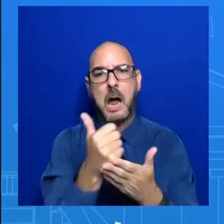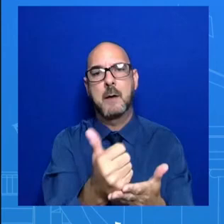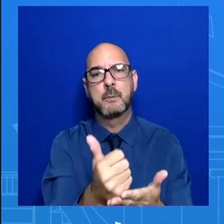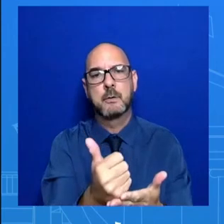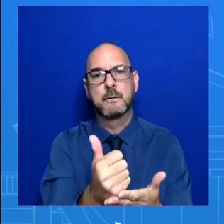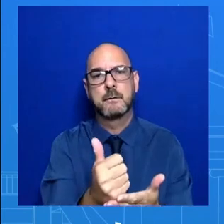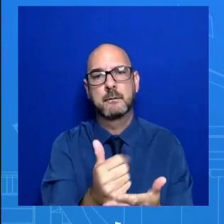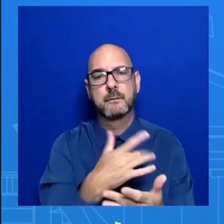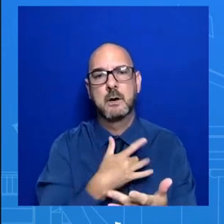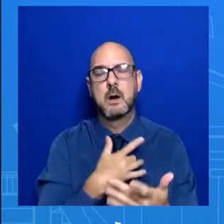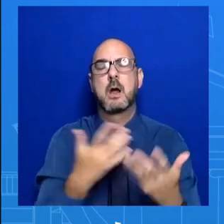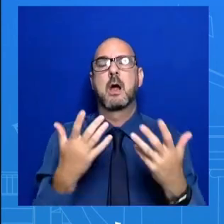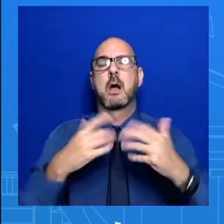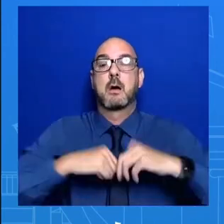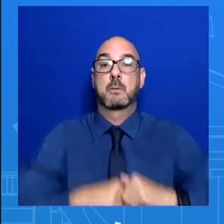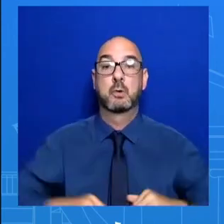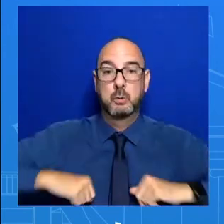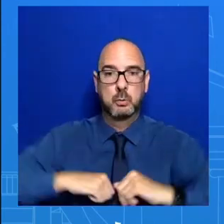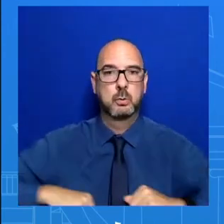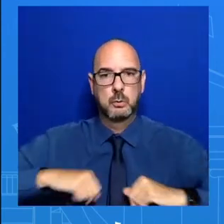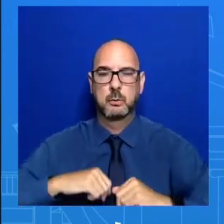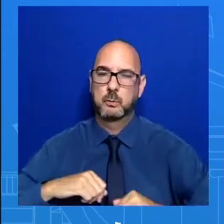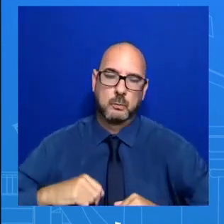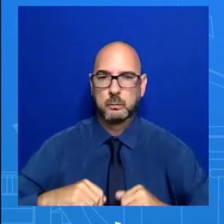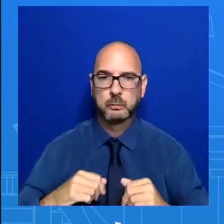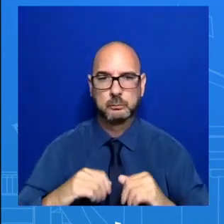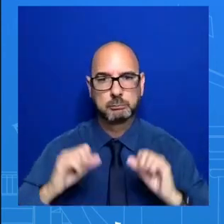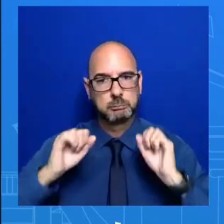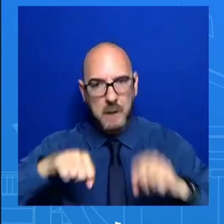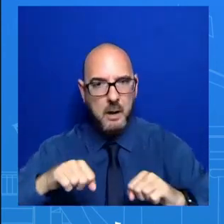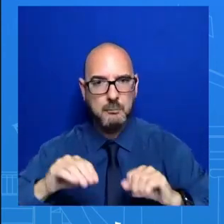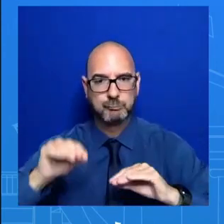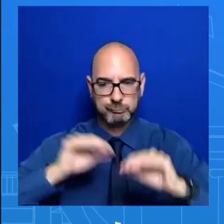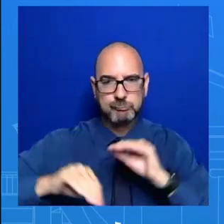not just folks who have debt because